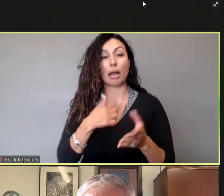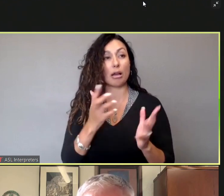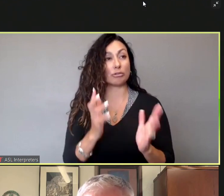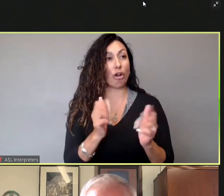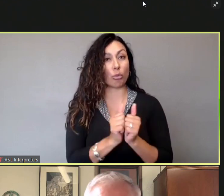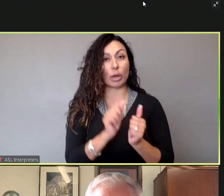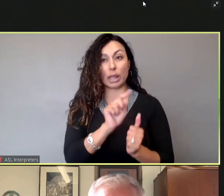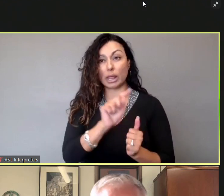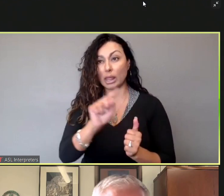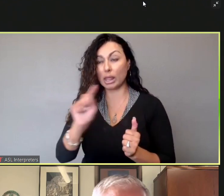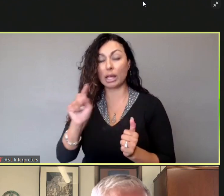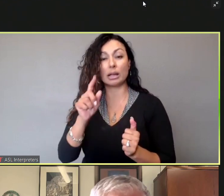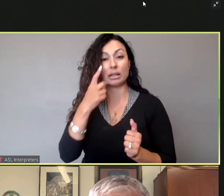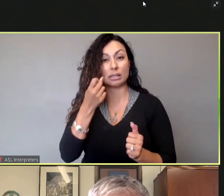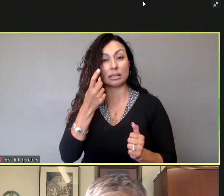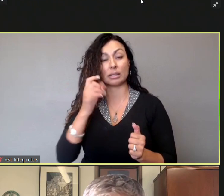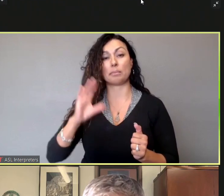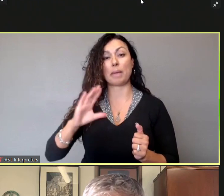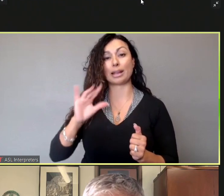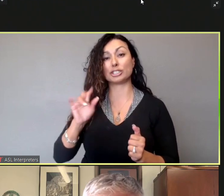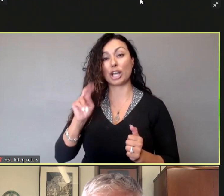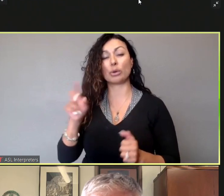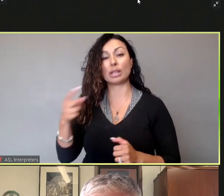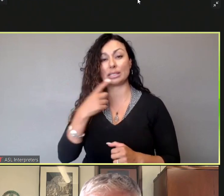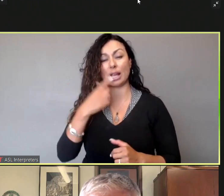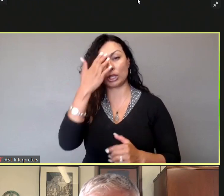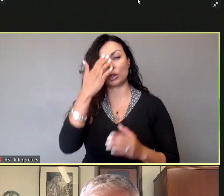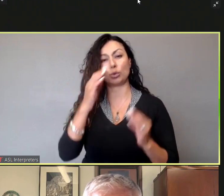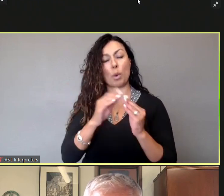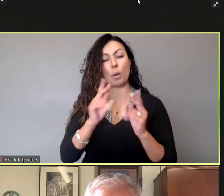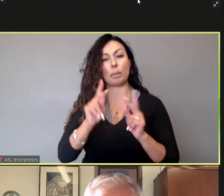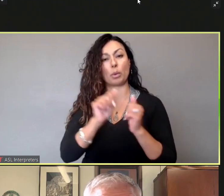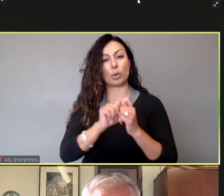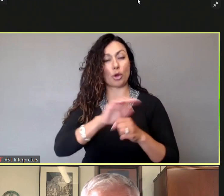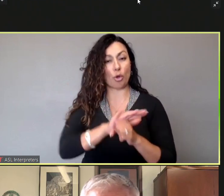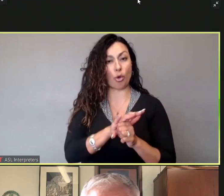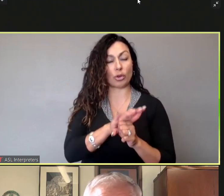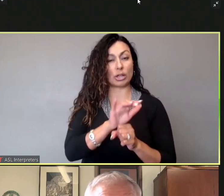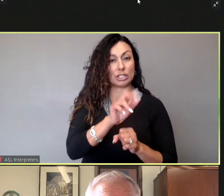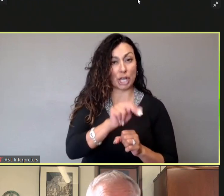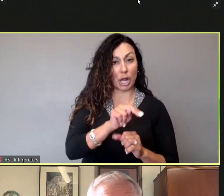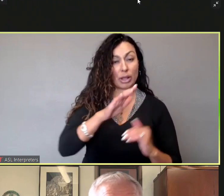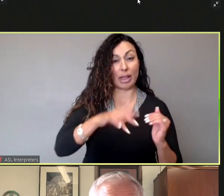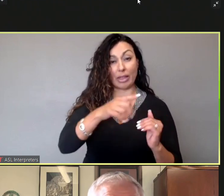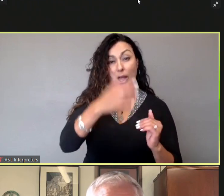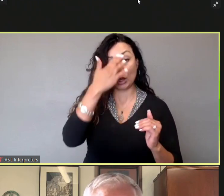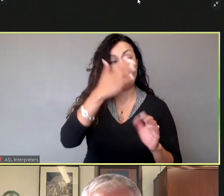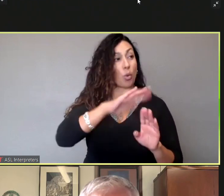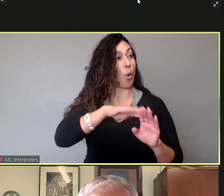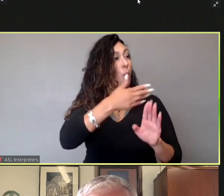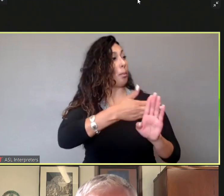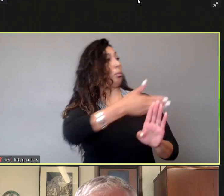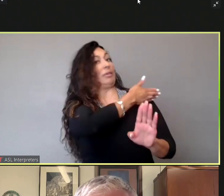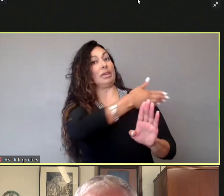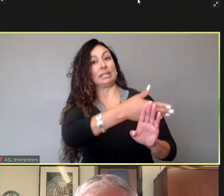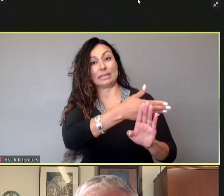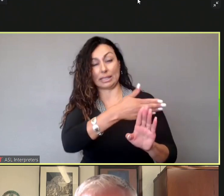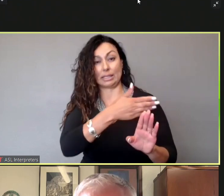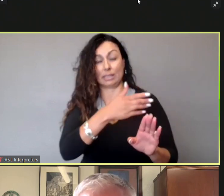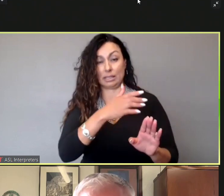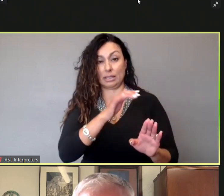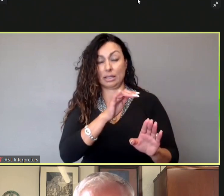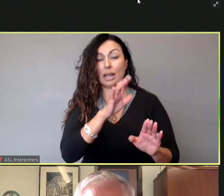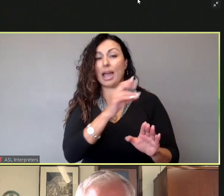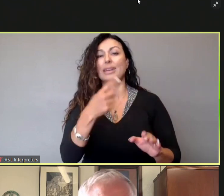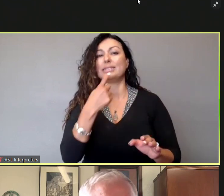days, back in January, they said they knew more people with COVID in January than they'd known the whole previous pandemic. They were saying the same thing